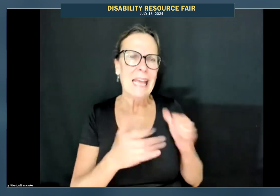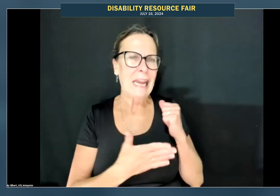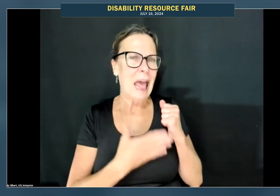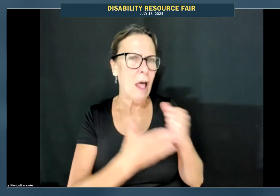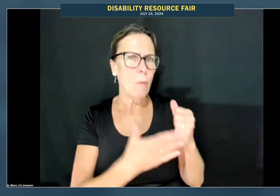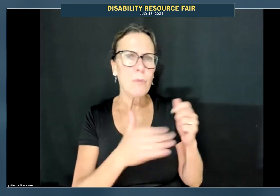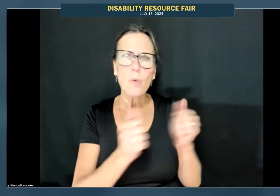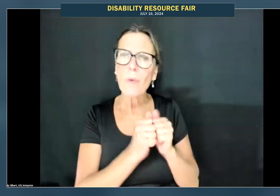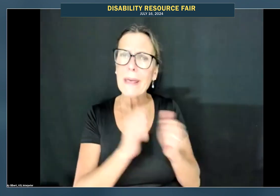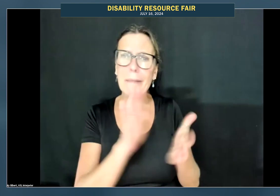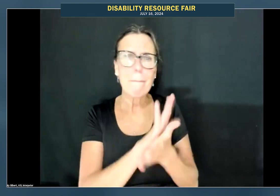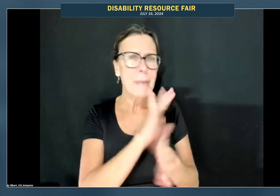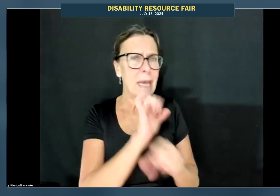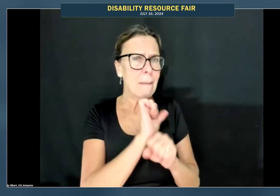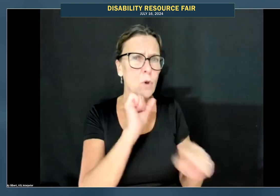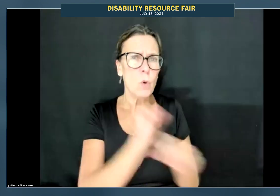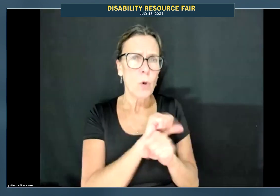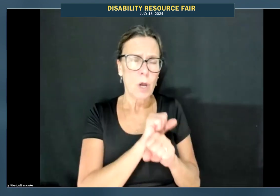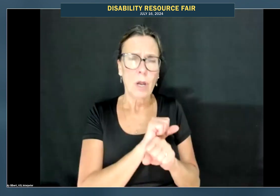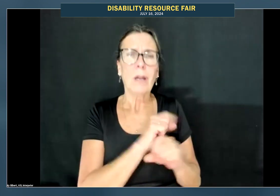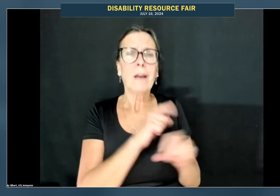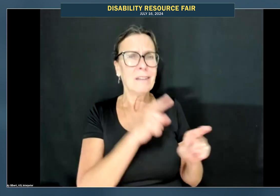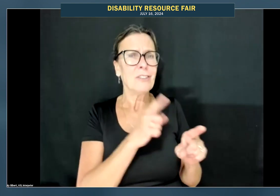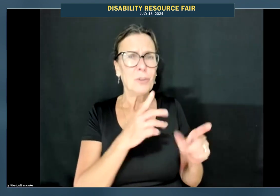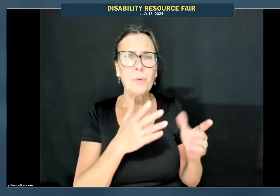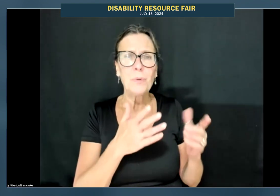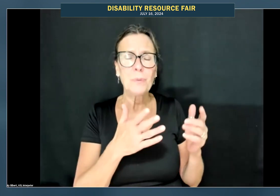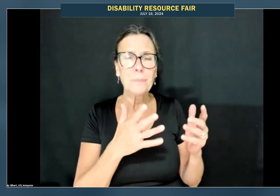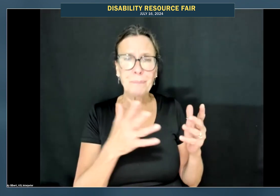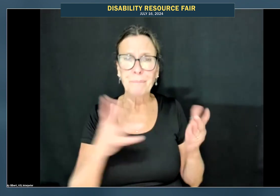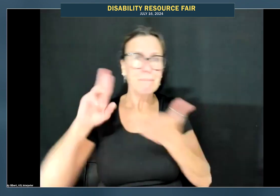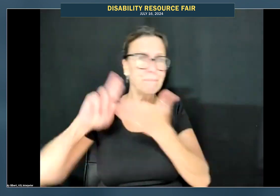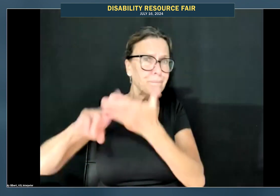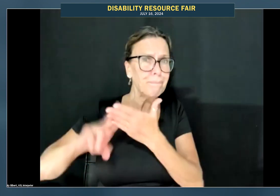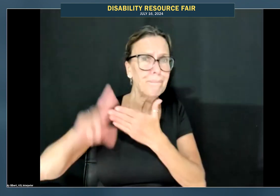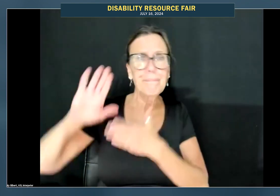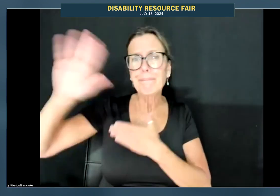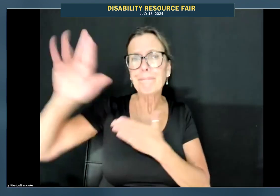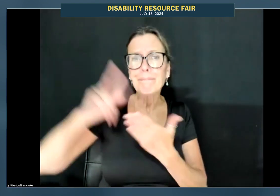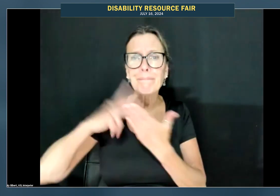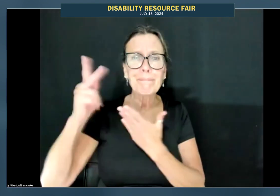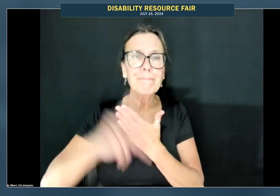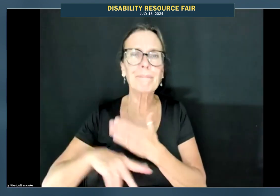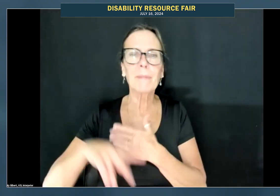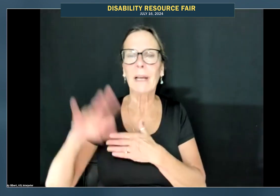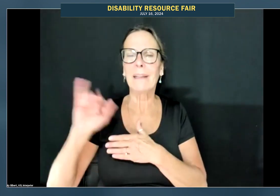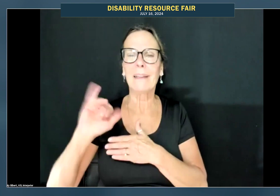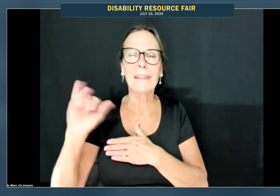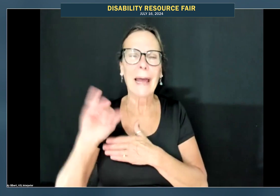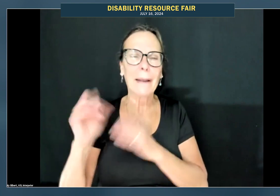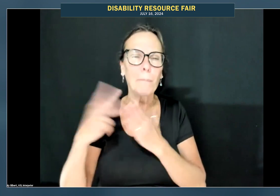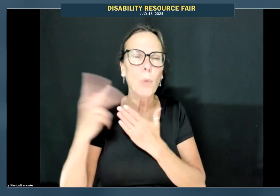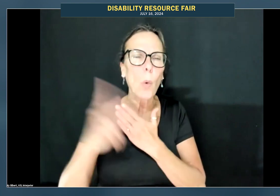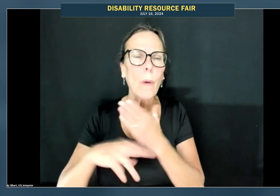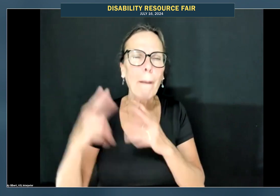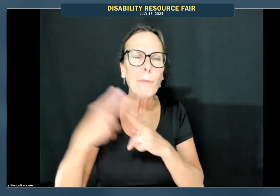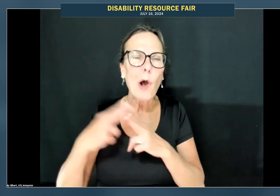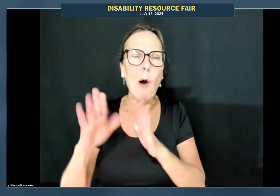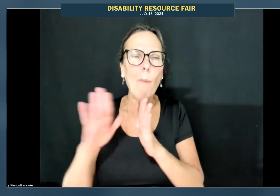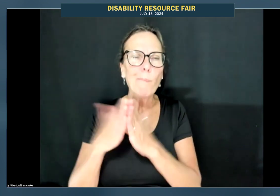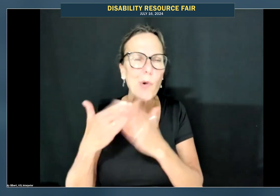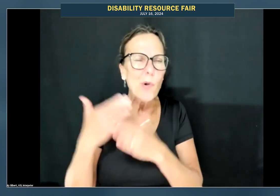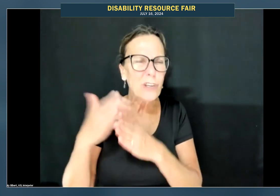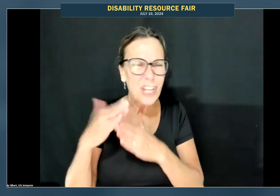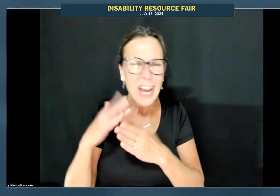with the paperwork to get enrolled in their programs, with programs like Bookshare, et cetera.